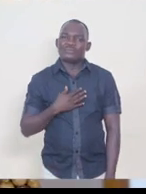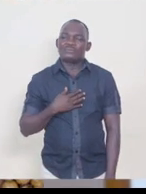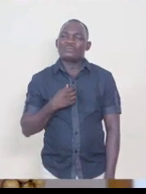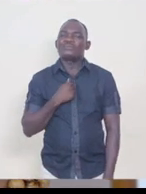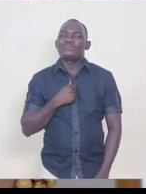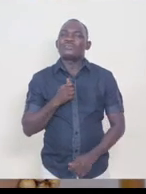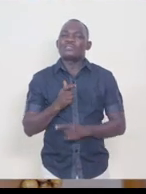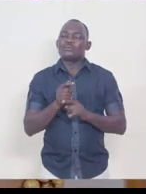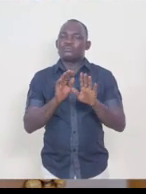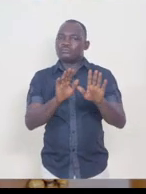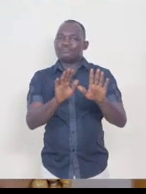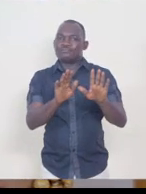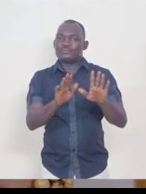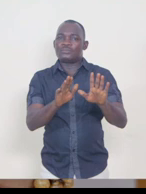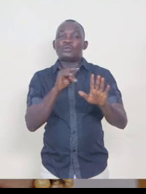I just...